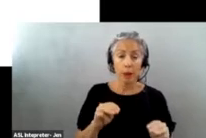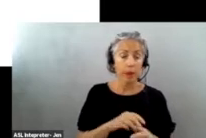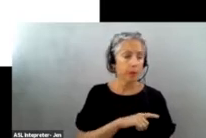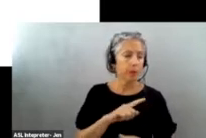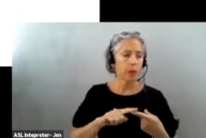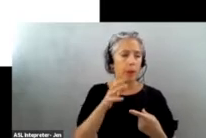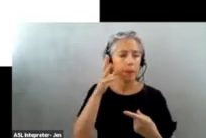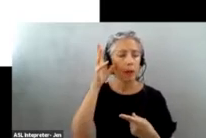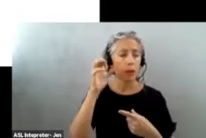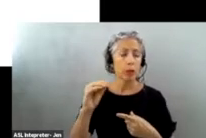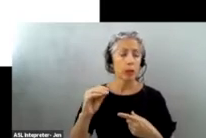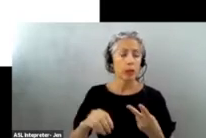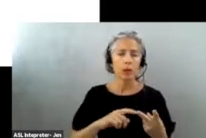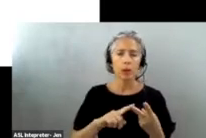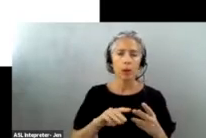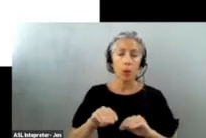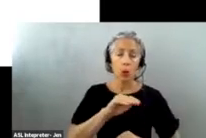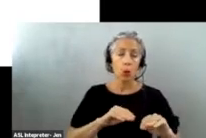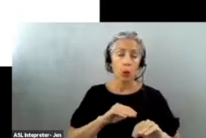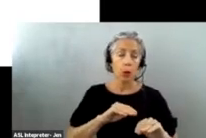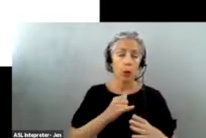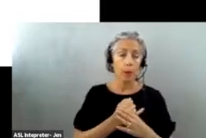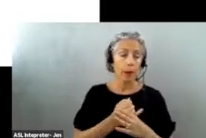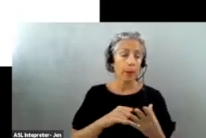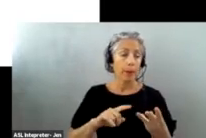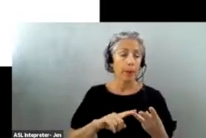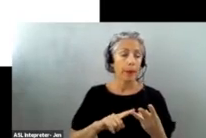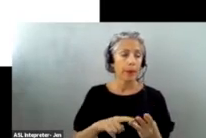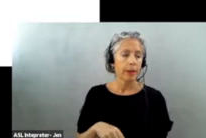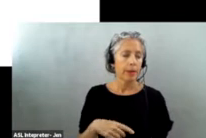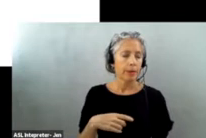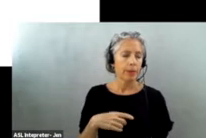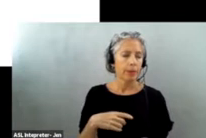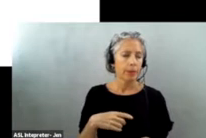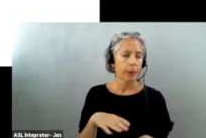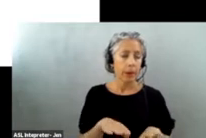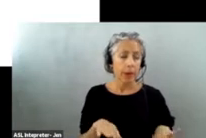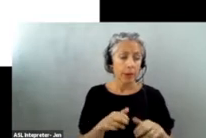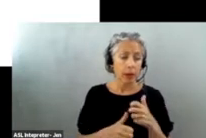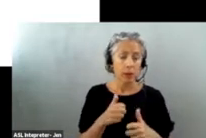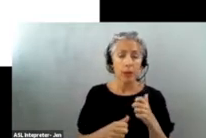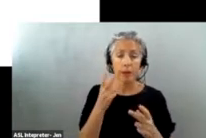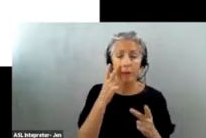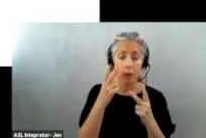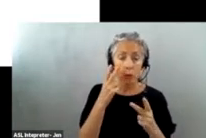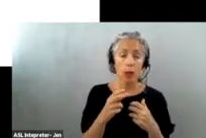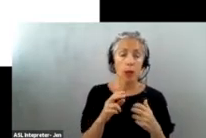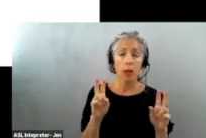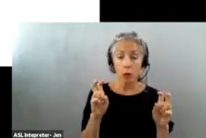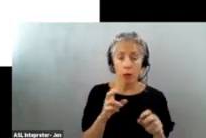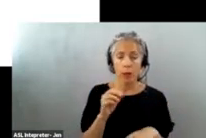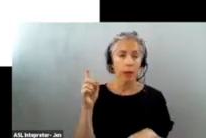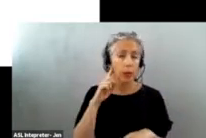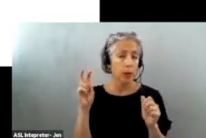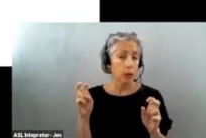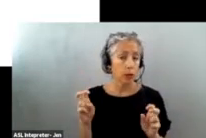impairments, behavioral difficulties, visual impairments, and hearing impairments. And this has been done by Diane, and I don't know how much